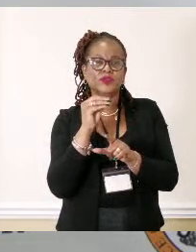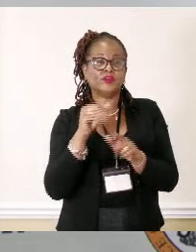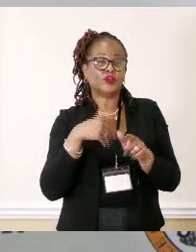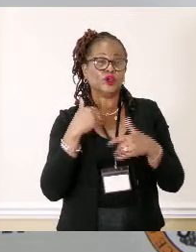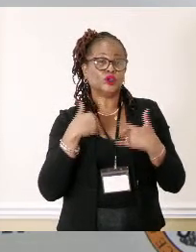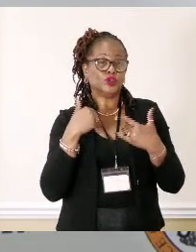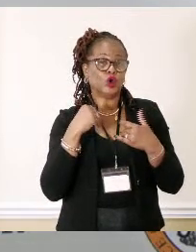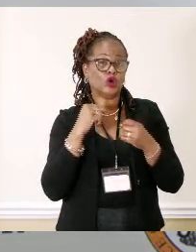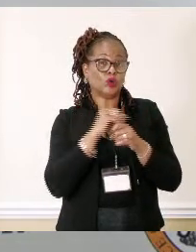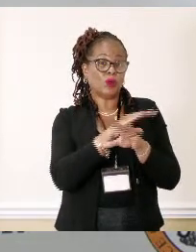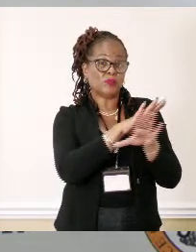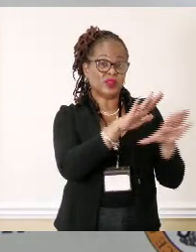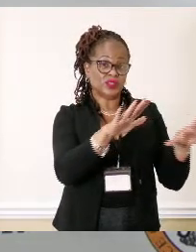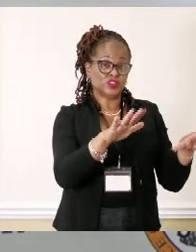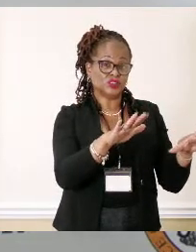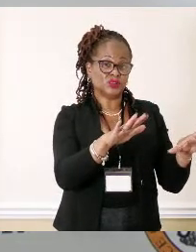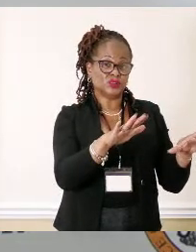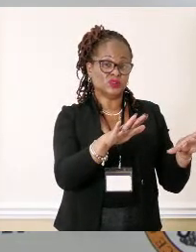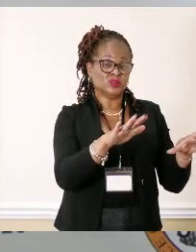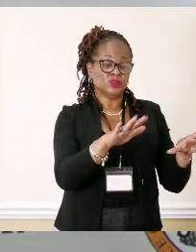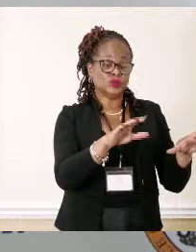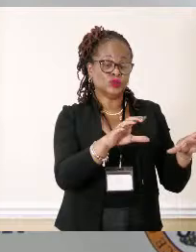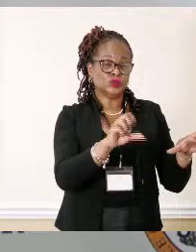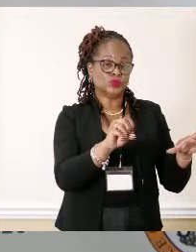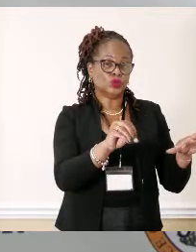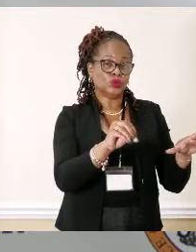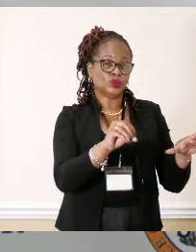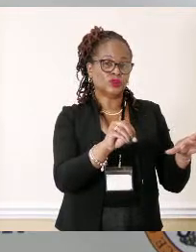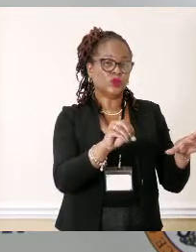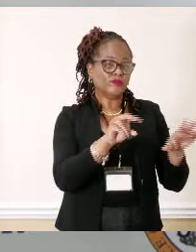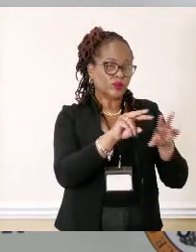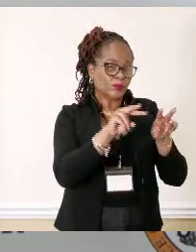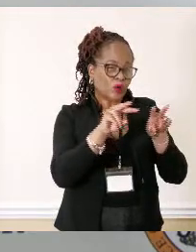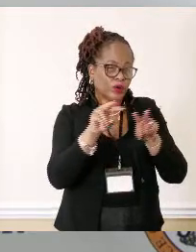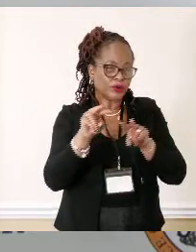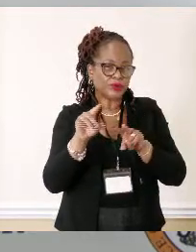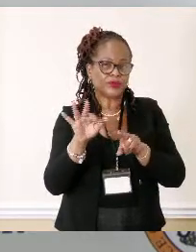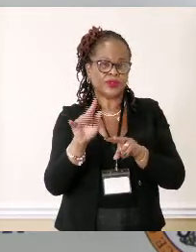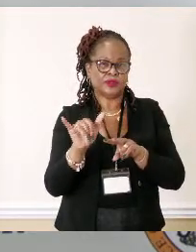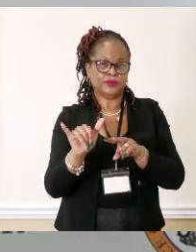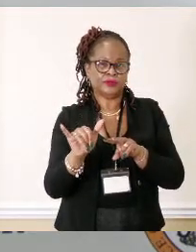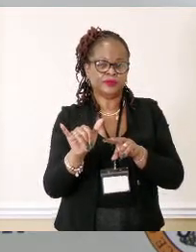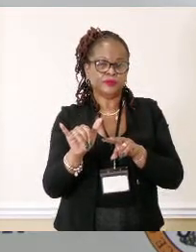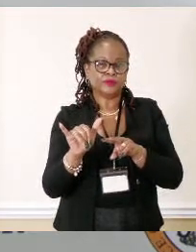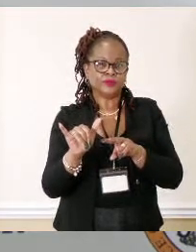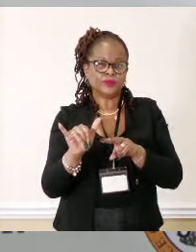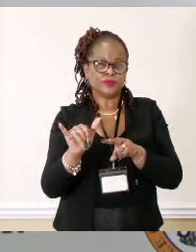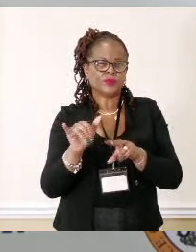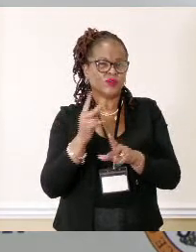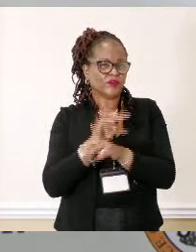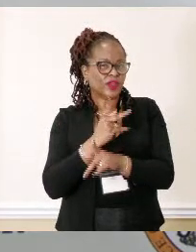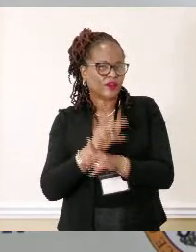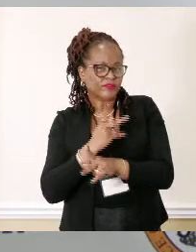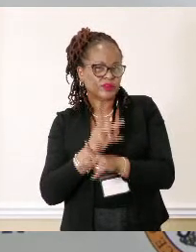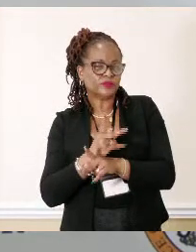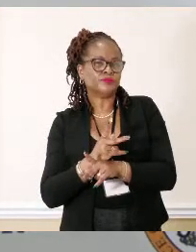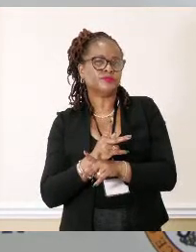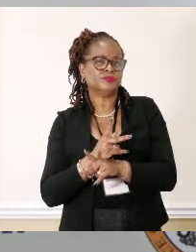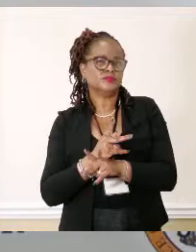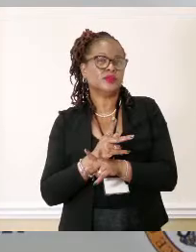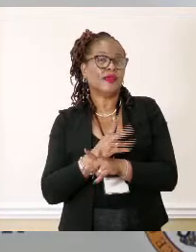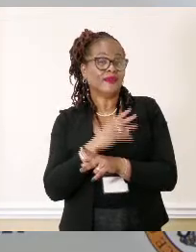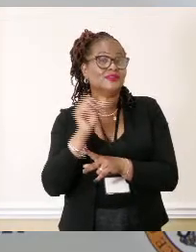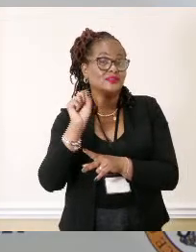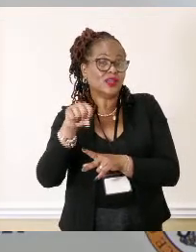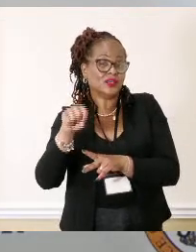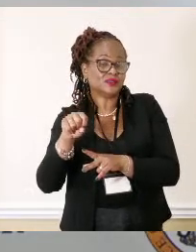younger population. So this is something that has to be monitored very carefully. And yes, we